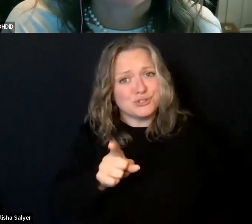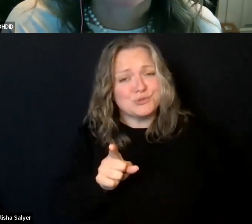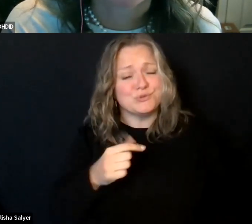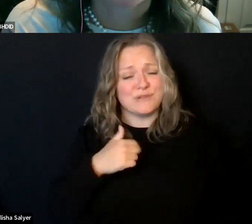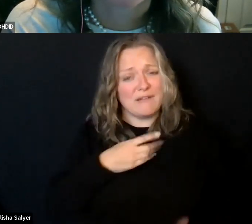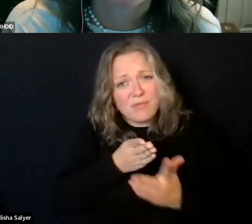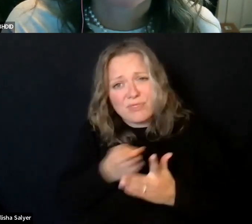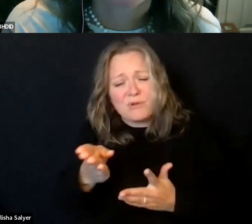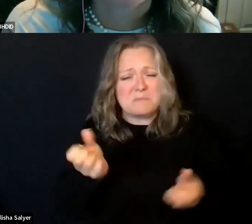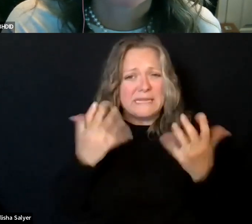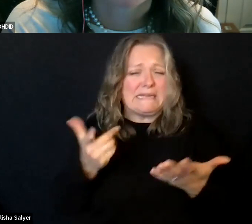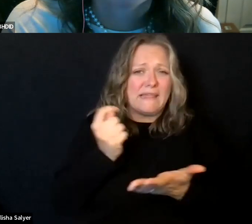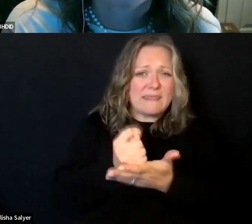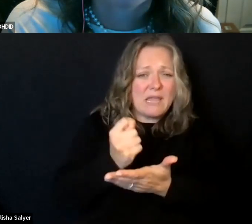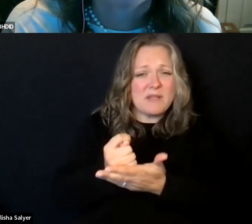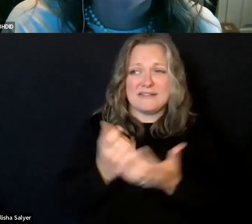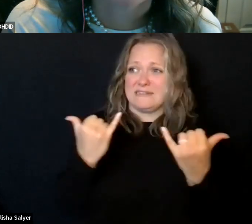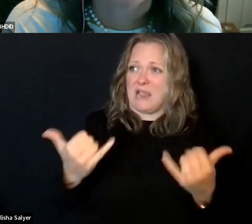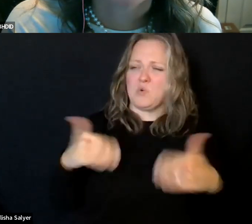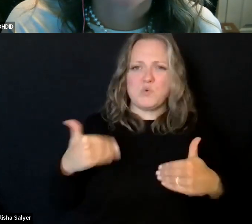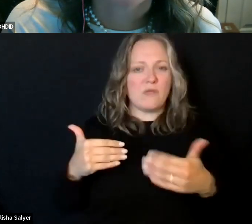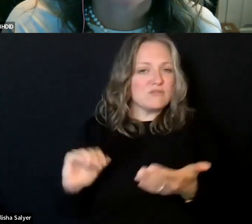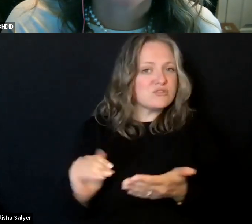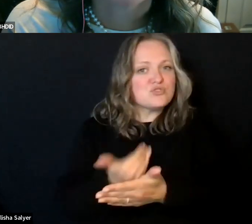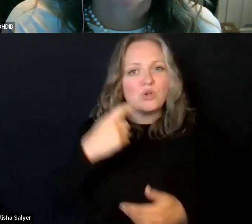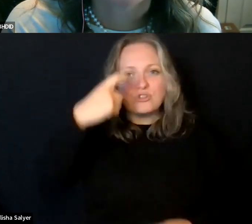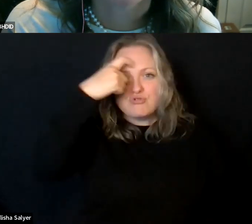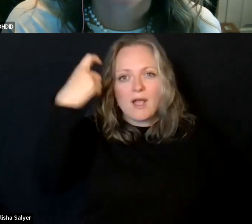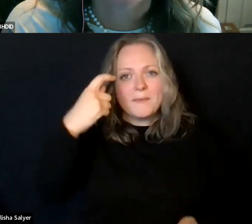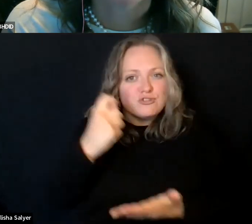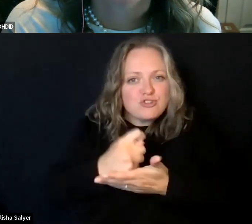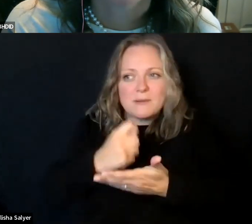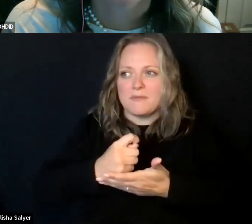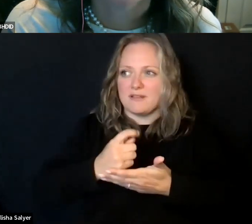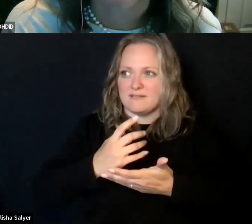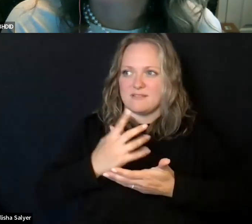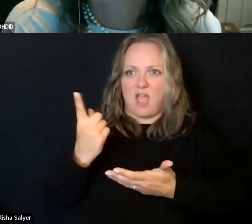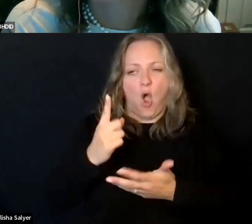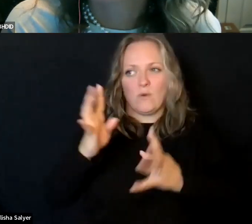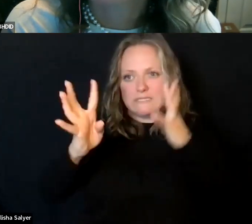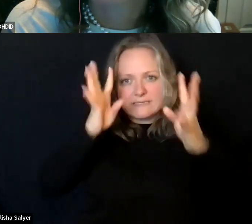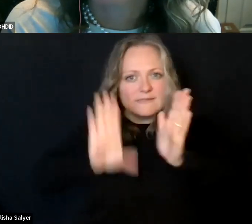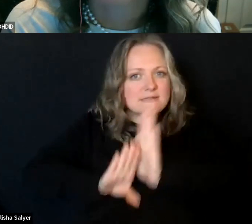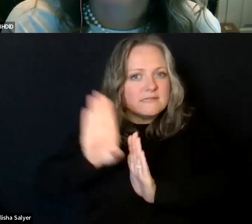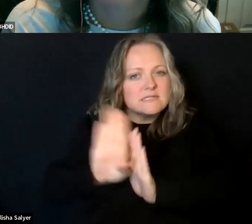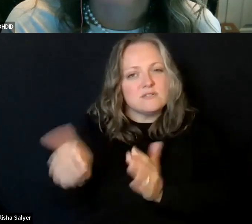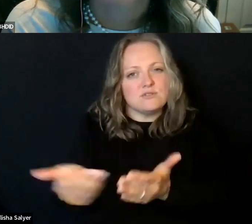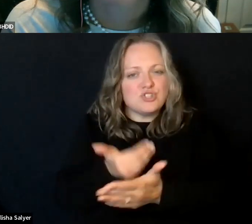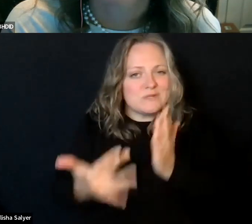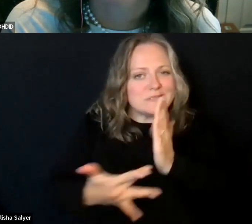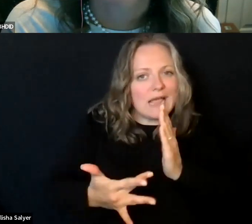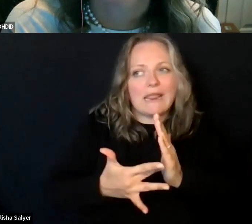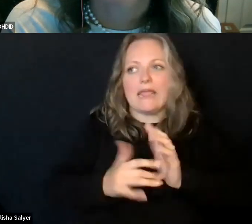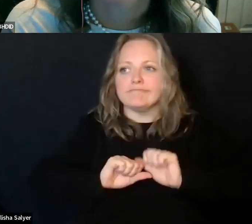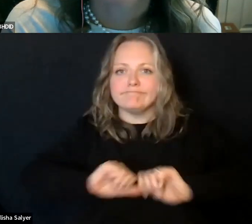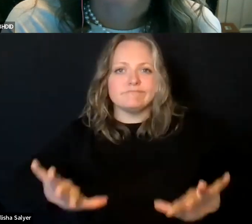There's tons of new trauma training or trauma treatments coming out all the time. But for me,